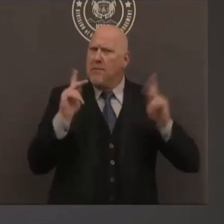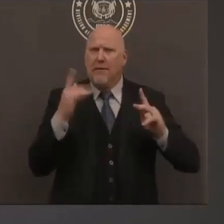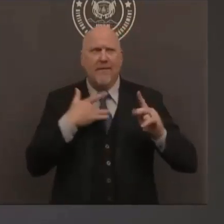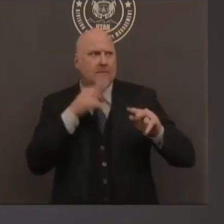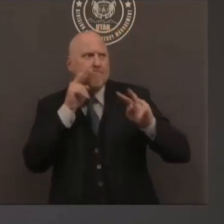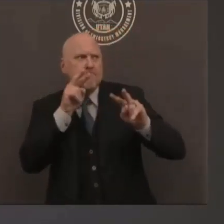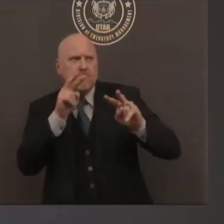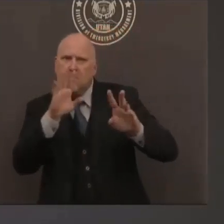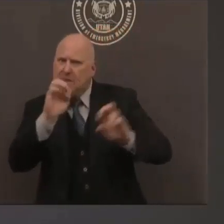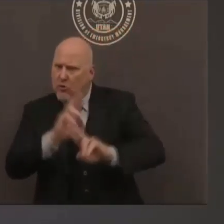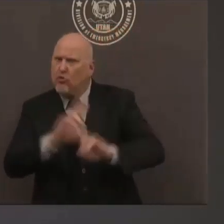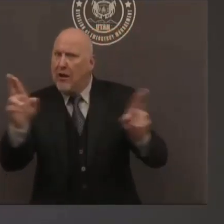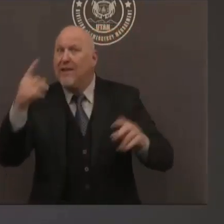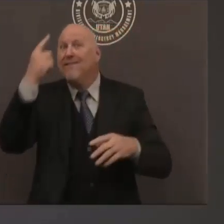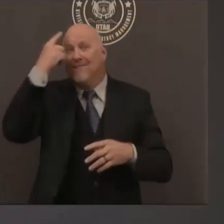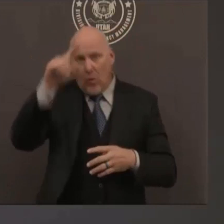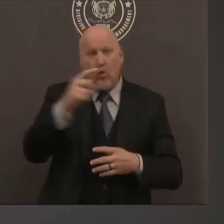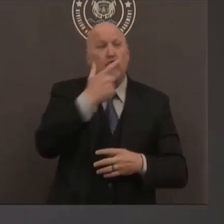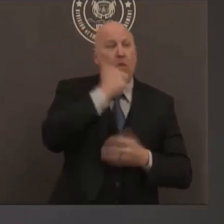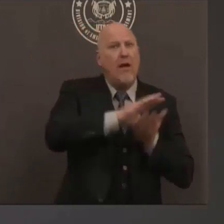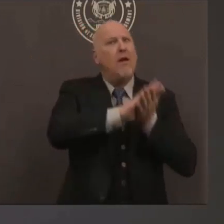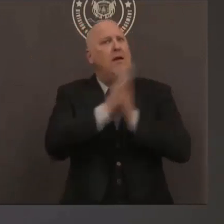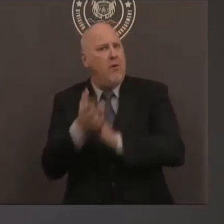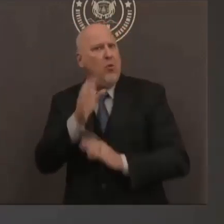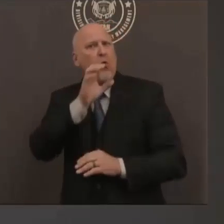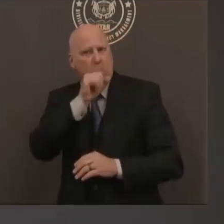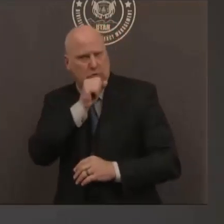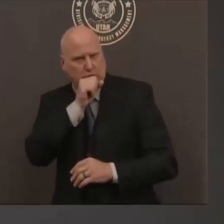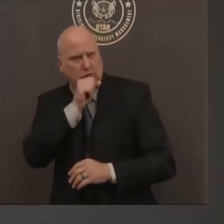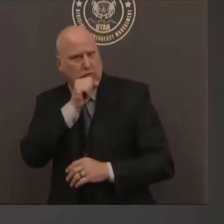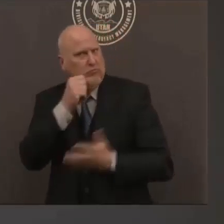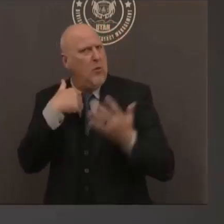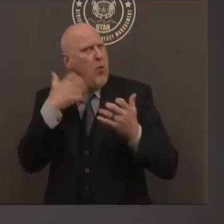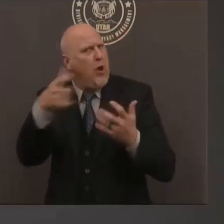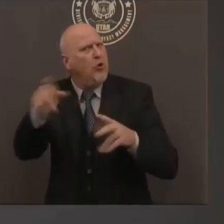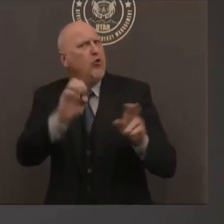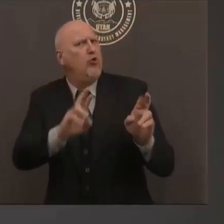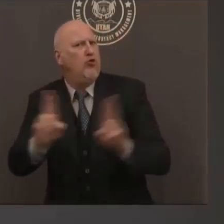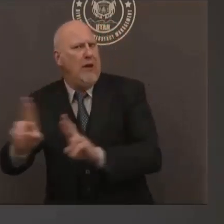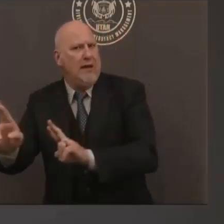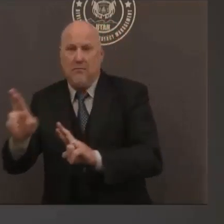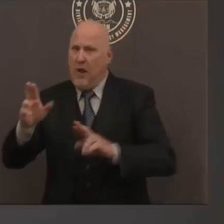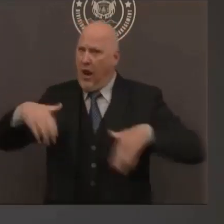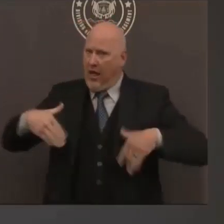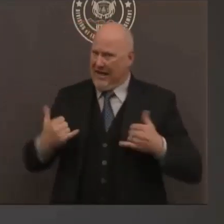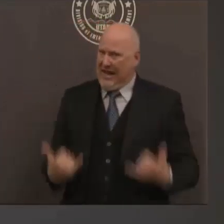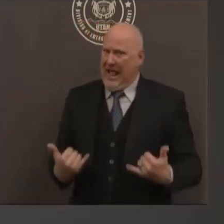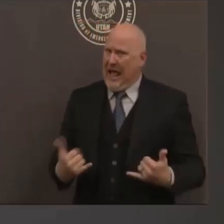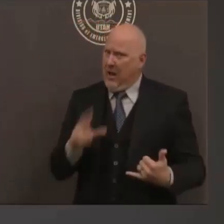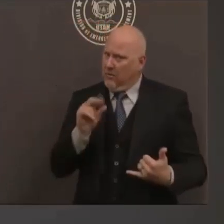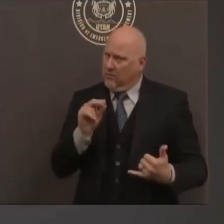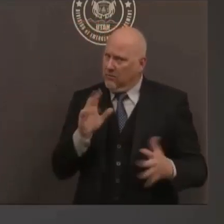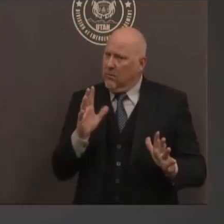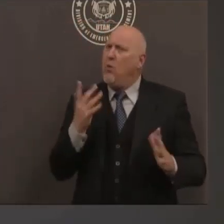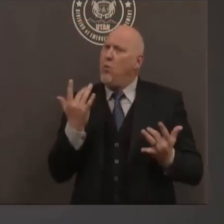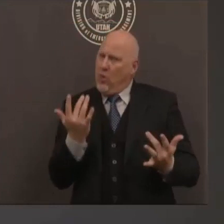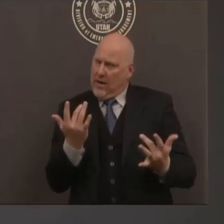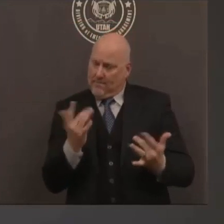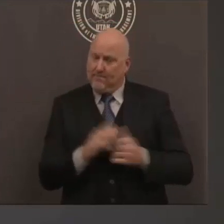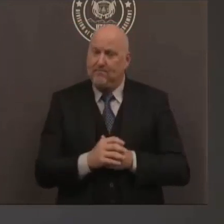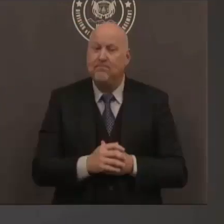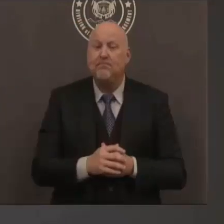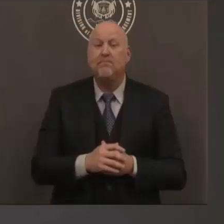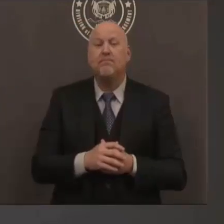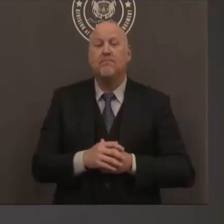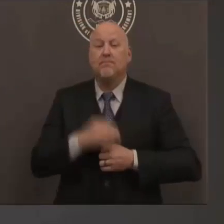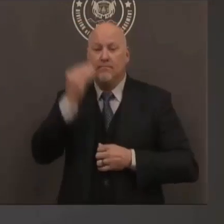Again, I need to make sure that we're exceedingly clear on this. Moving from high risk to moderate risk does not mean we're going